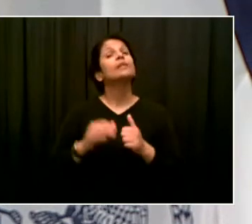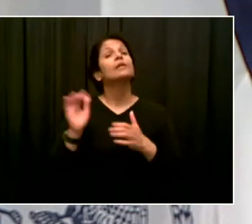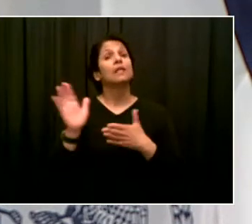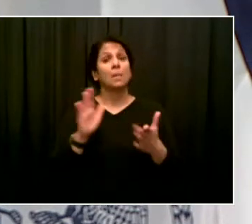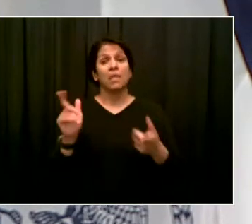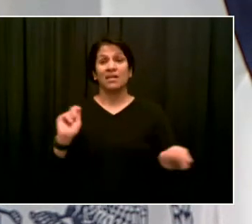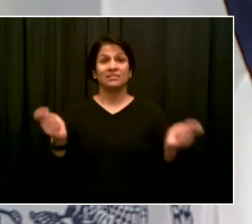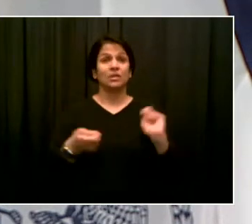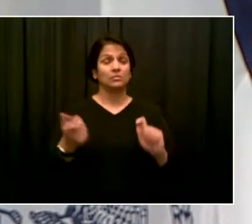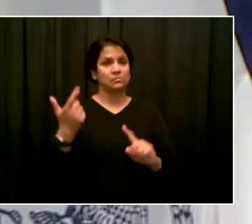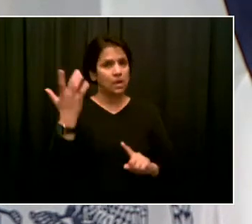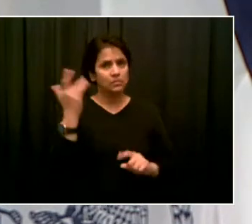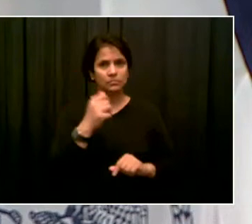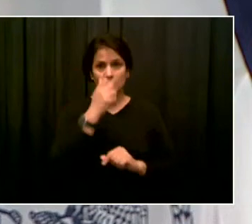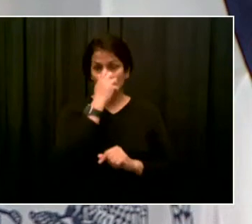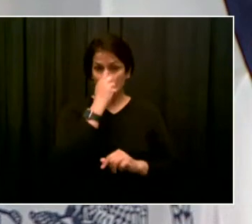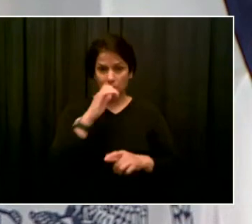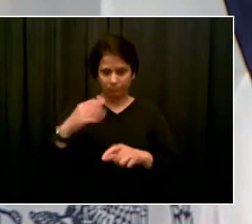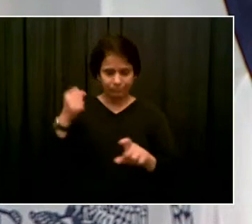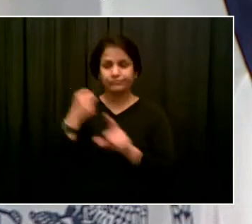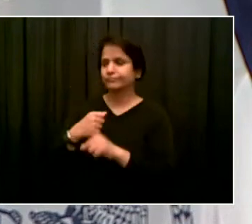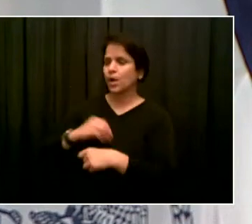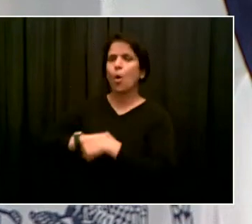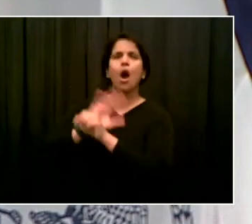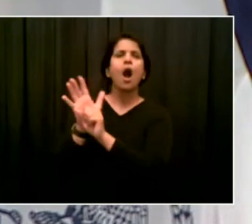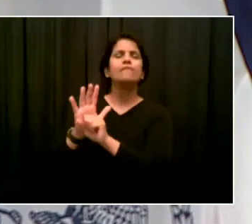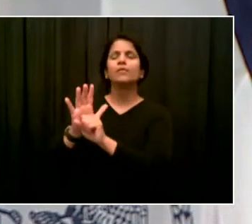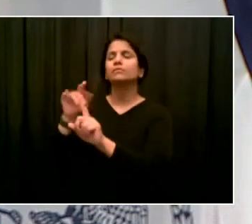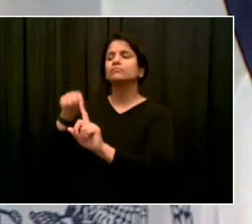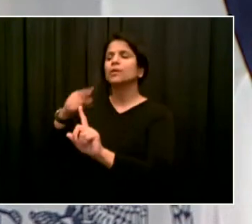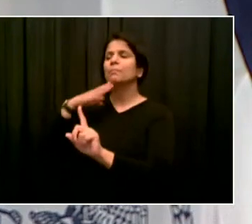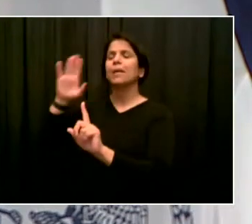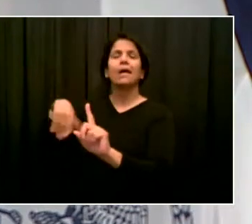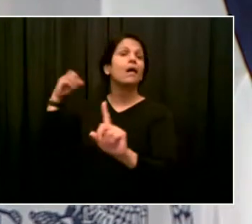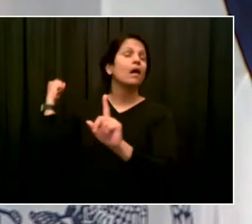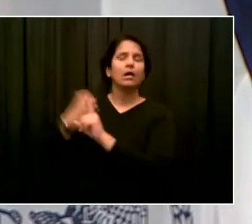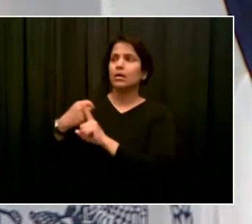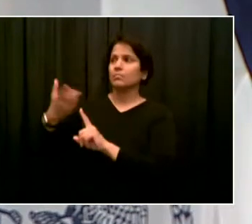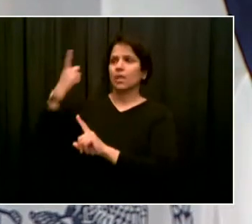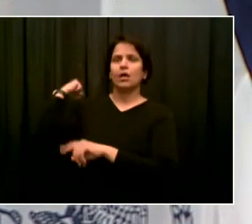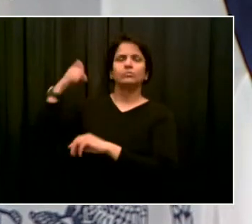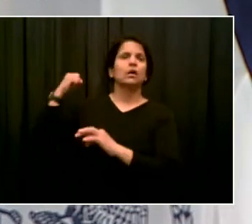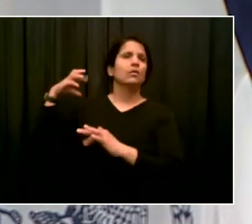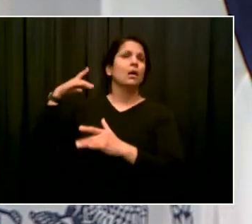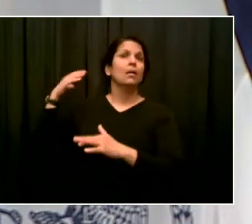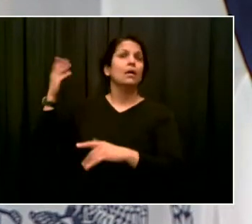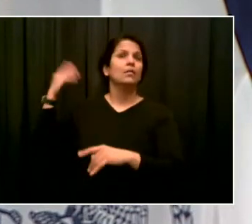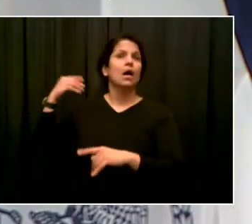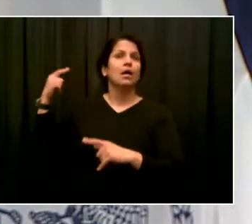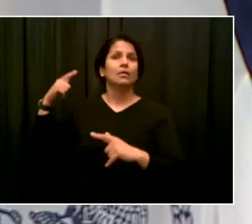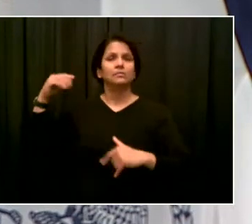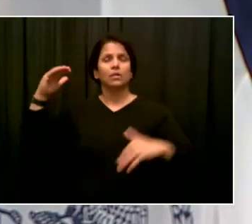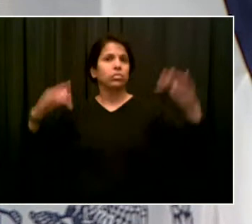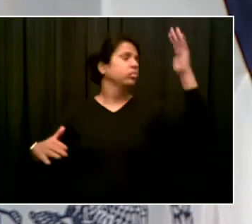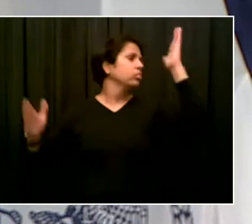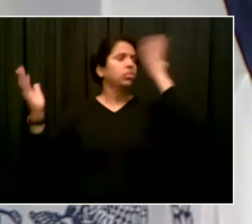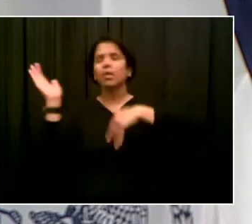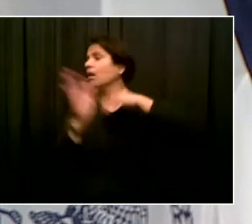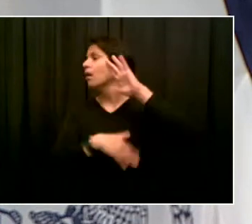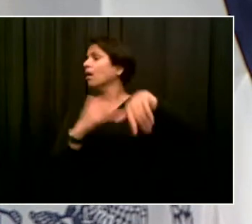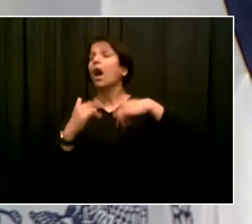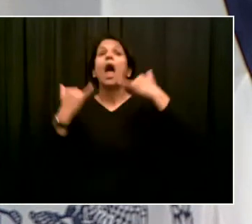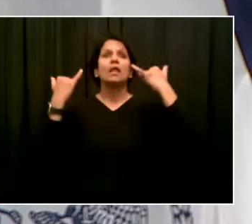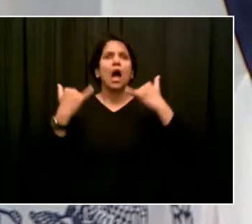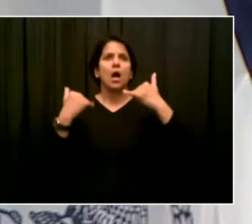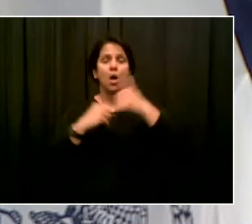some of the disparity issues that this city faces, and we developed a focus on the 33 neighborhoods that bore the brunt